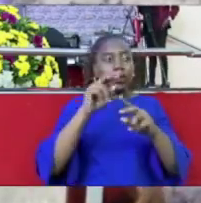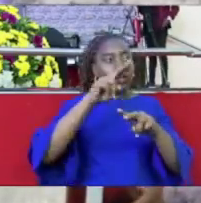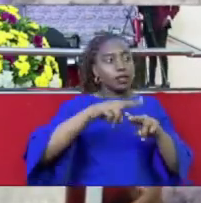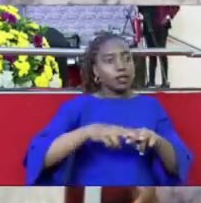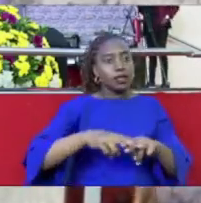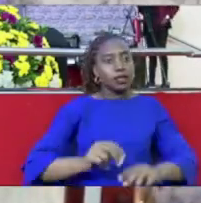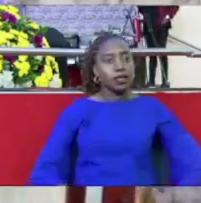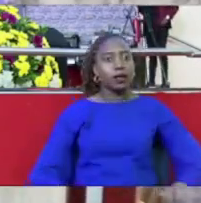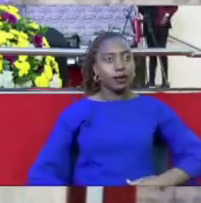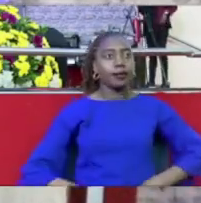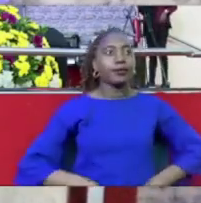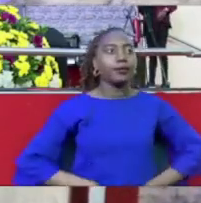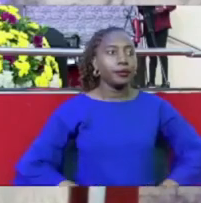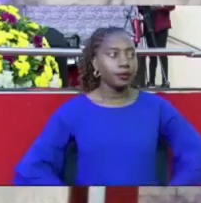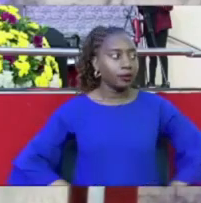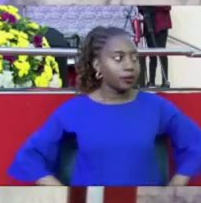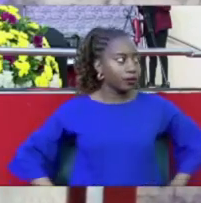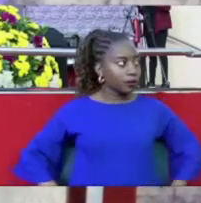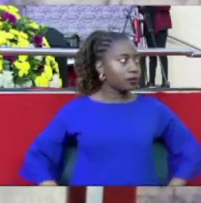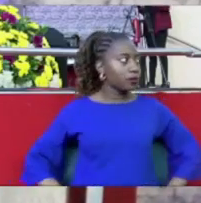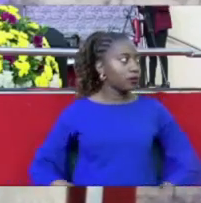seat. Waweza ukaketi.